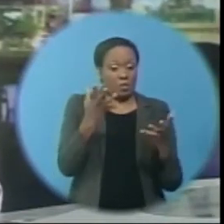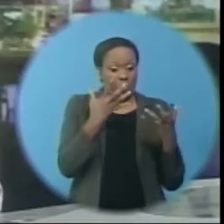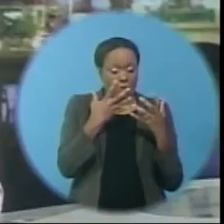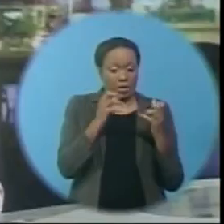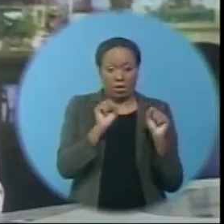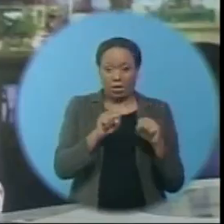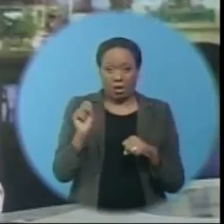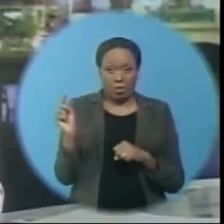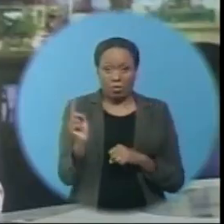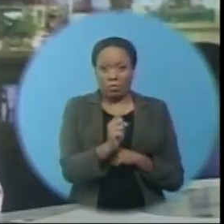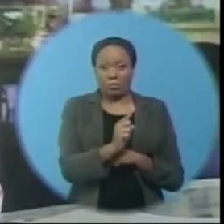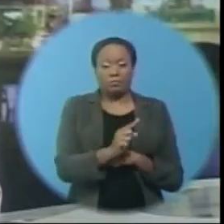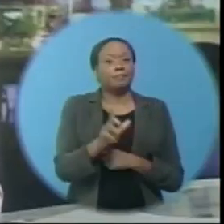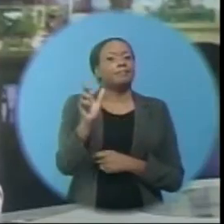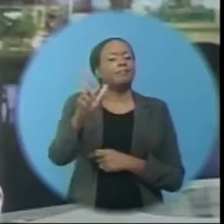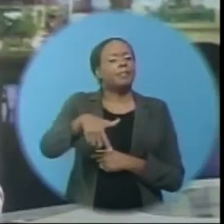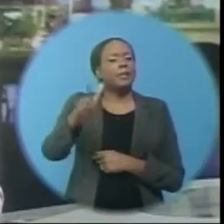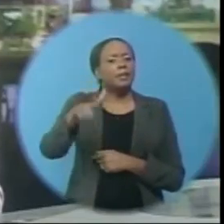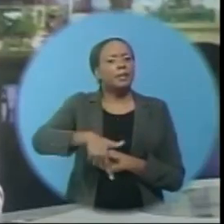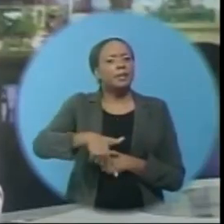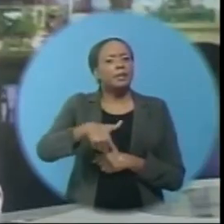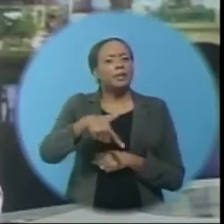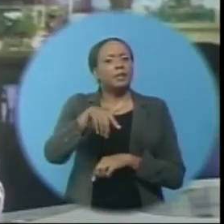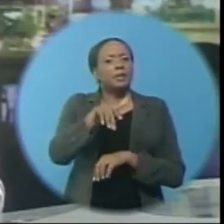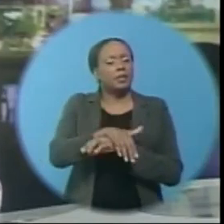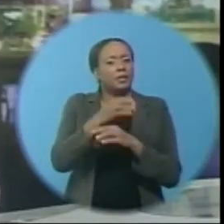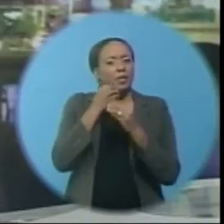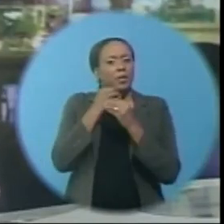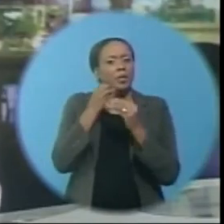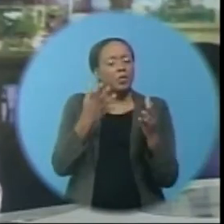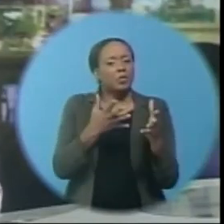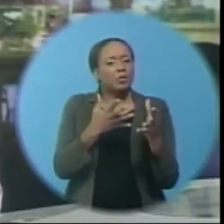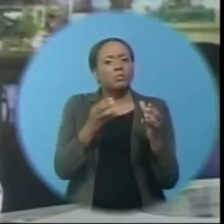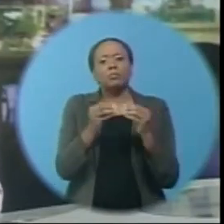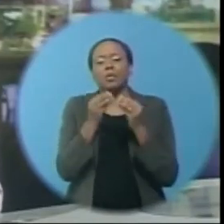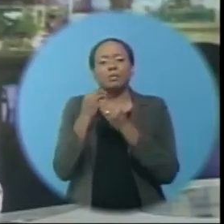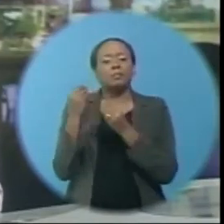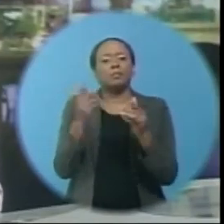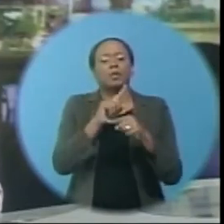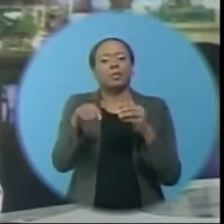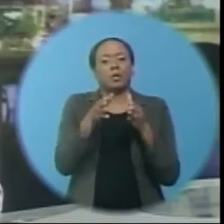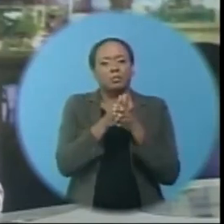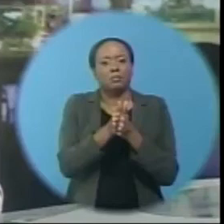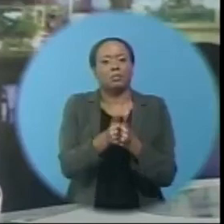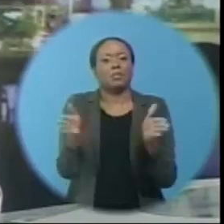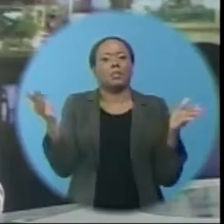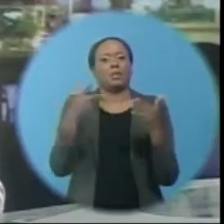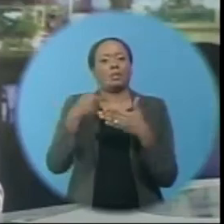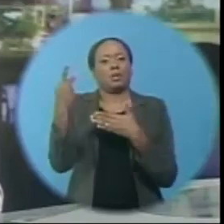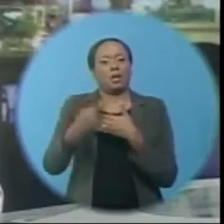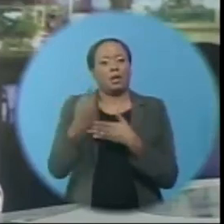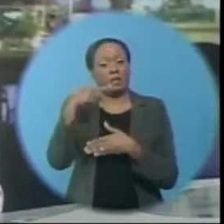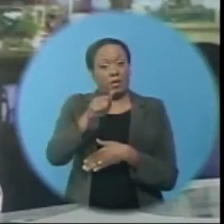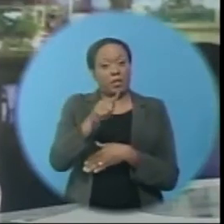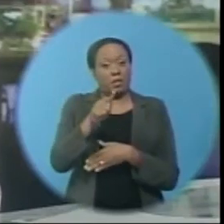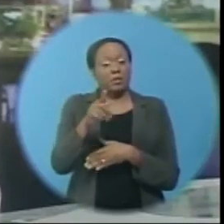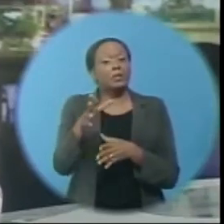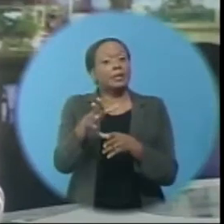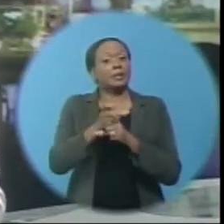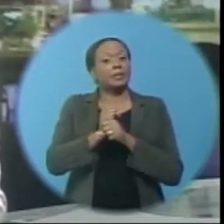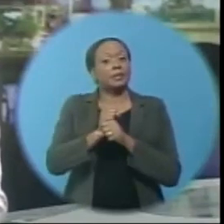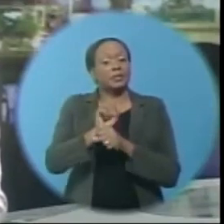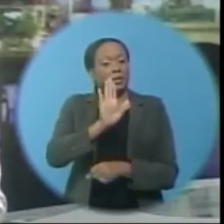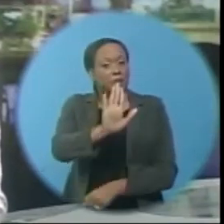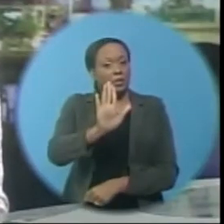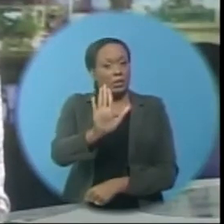Water Wednesdays later on in the evening news for more details about the expanded PTP and what you need to